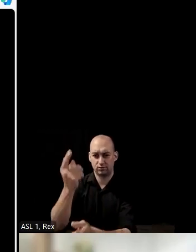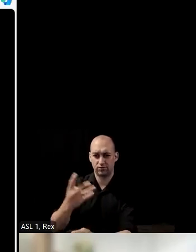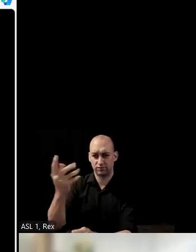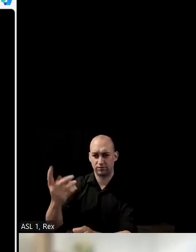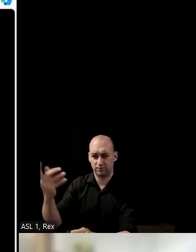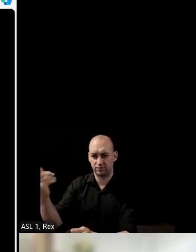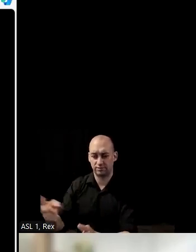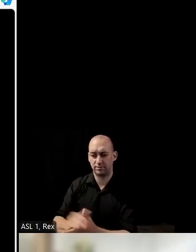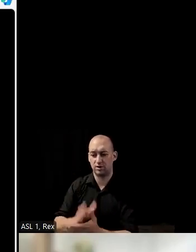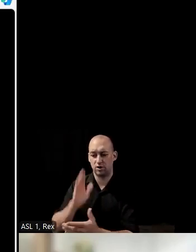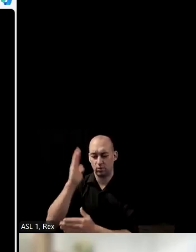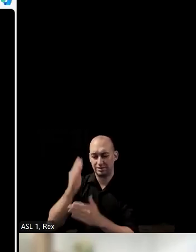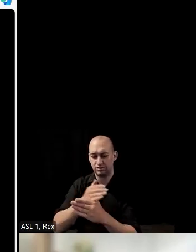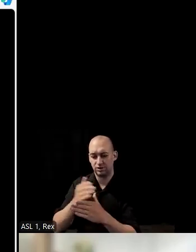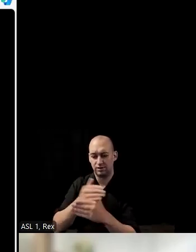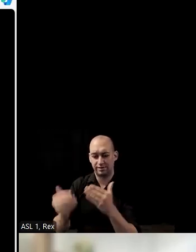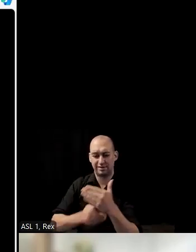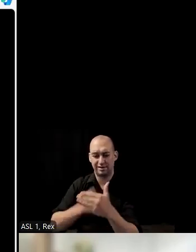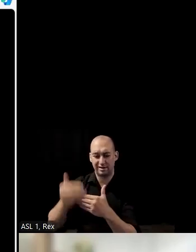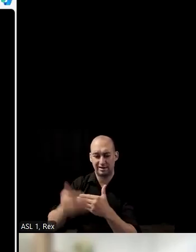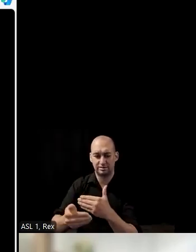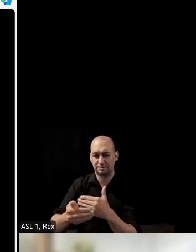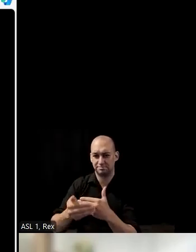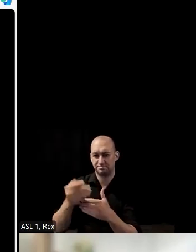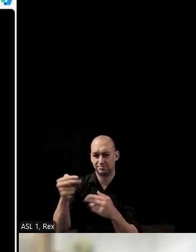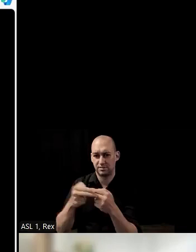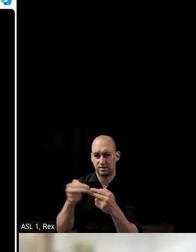shared in the next few slides.